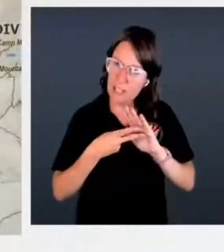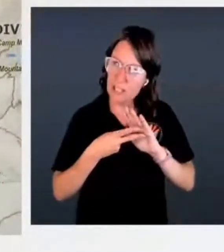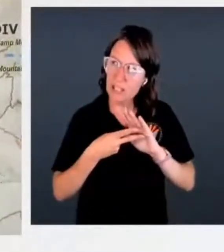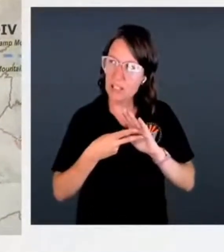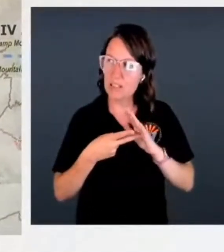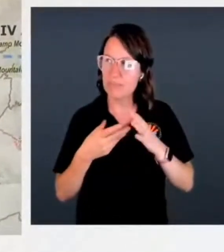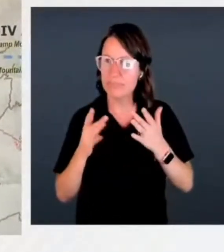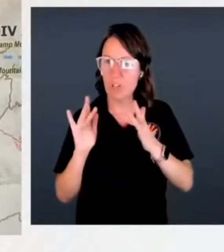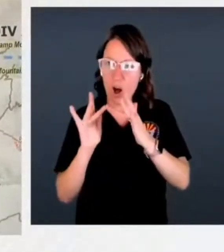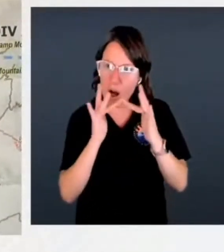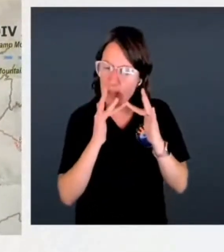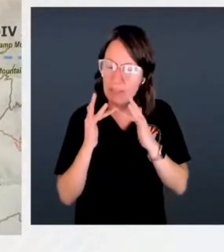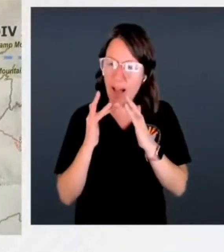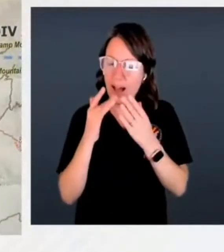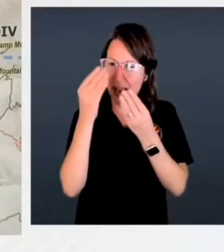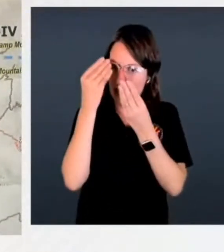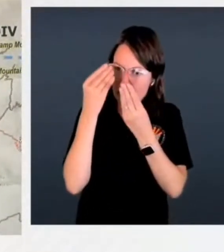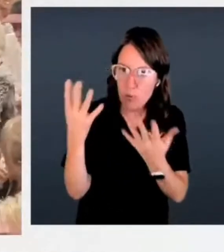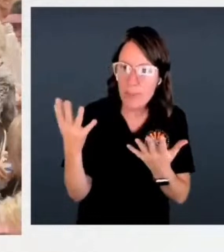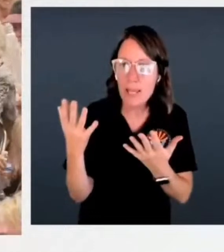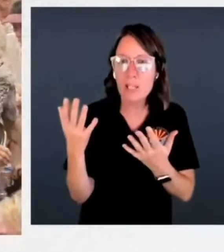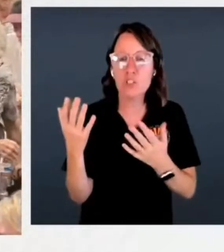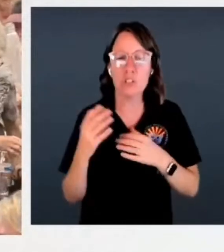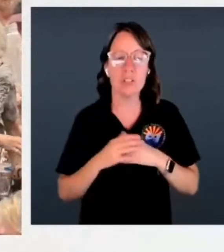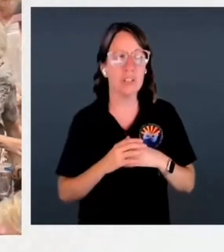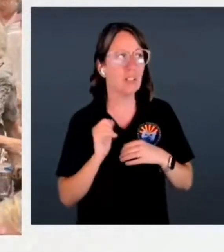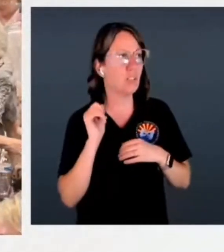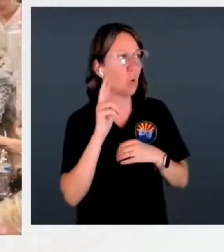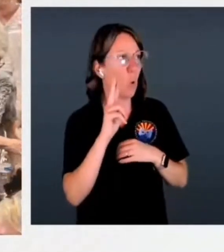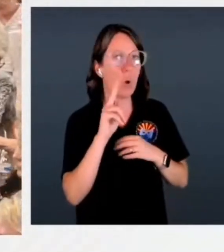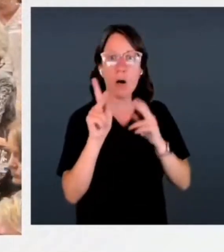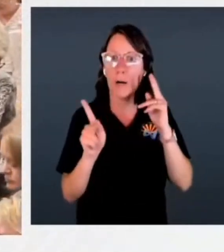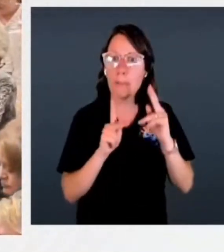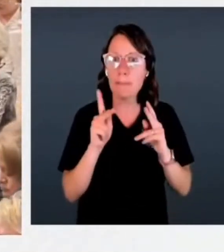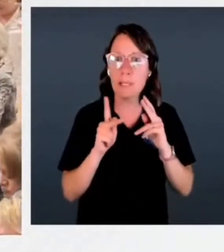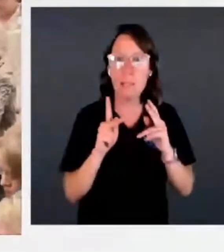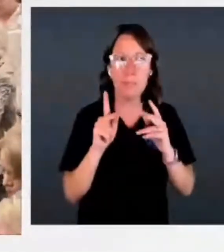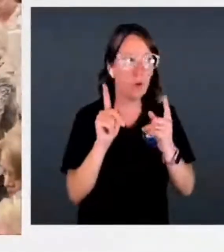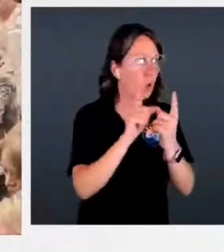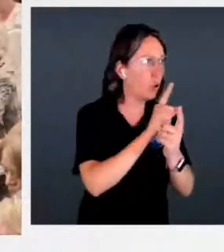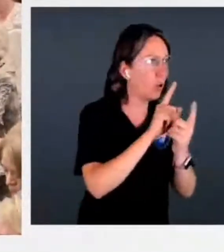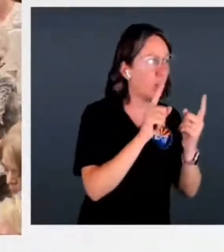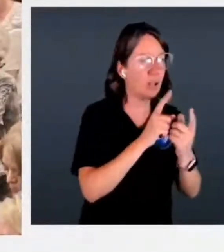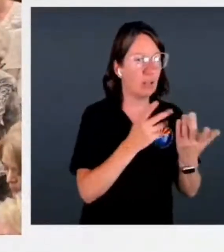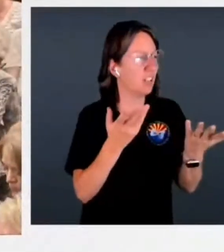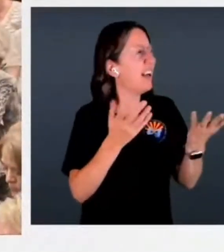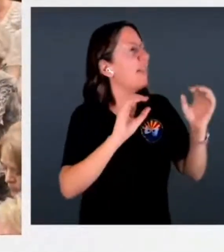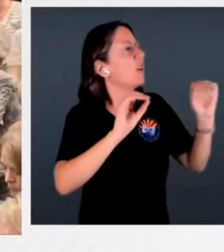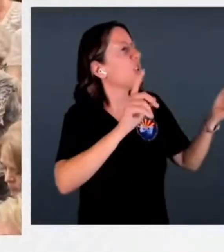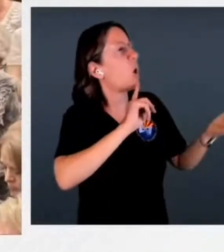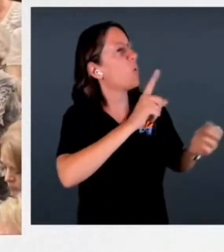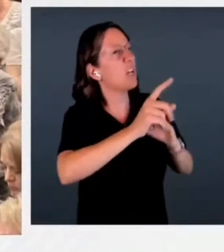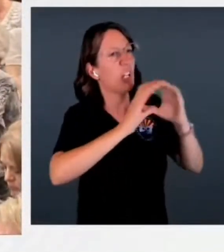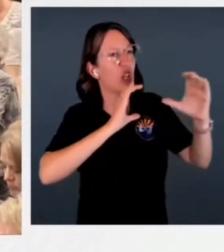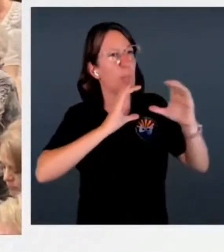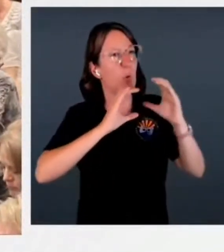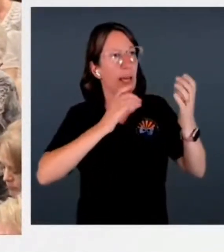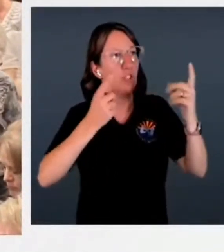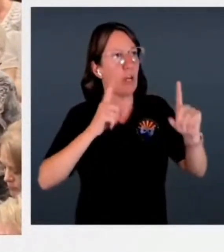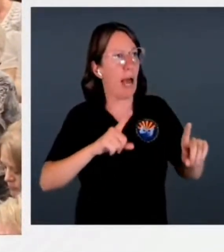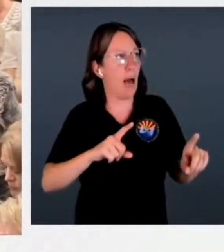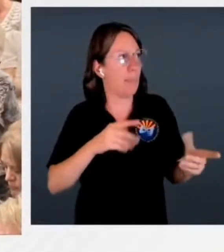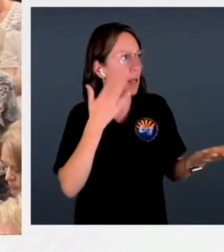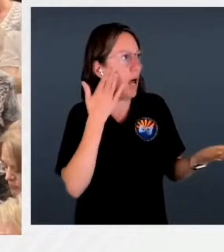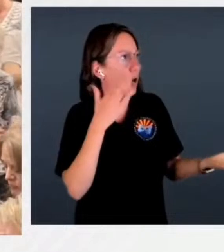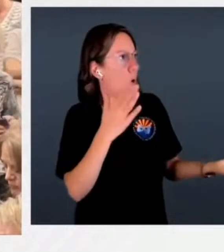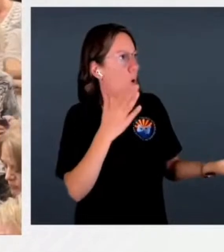on evacuations? Well, on both. There's no real communication as to what is going on with the